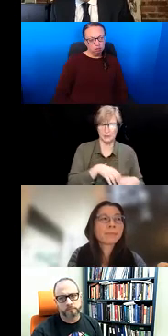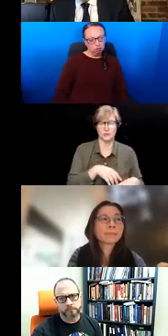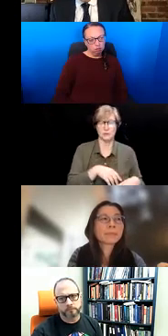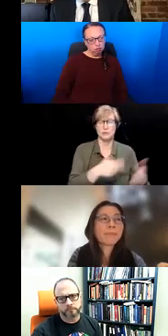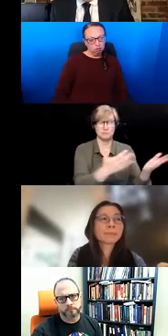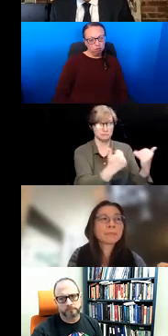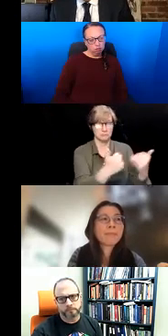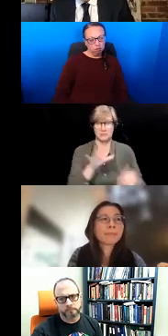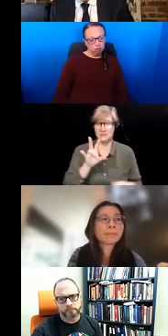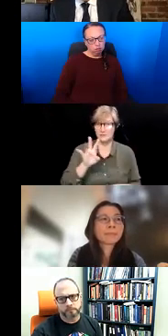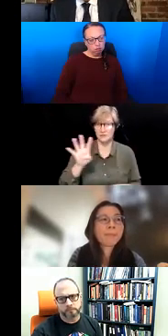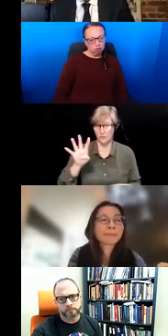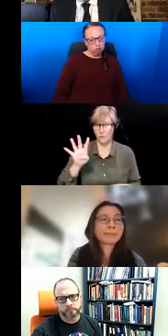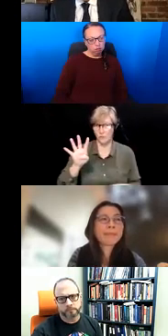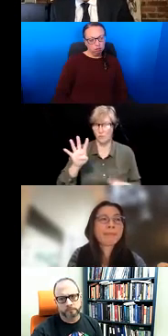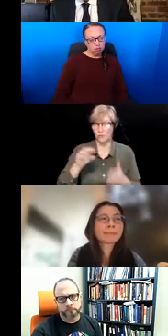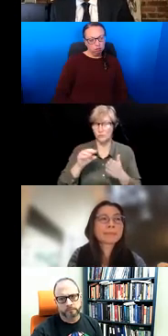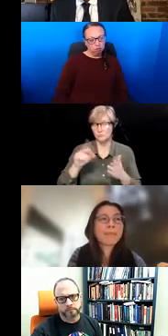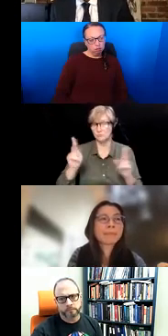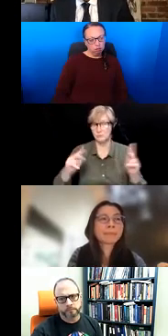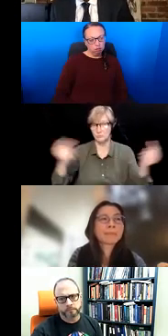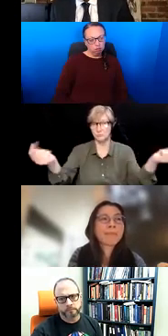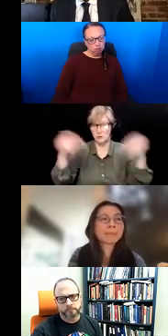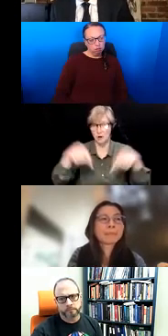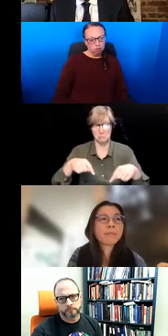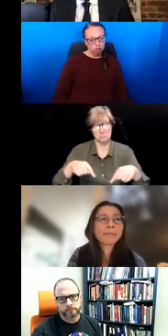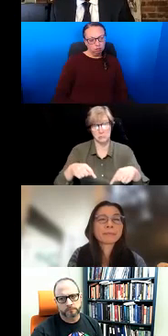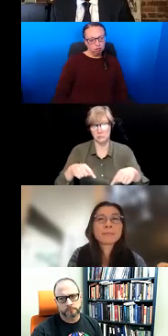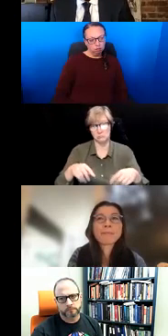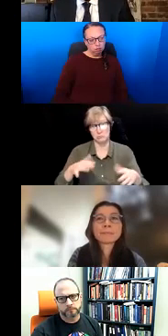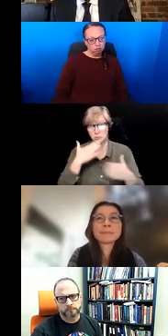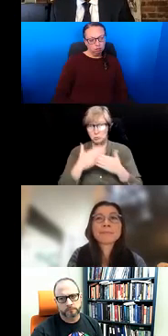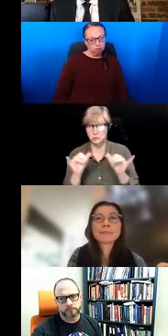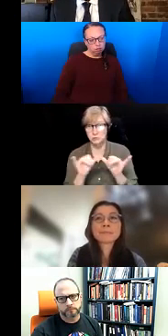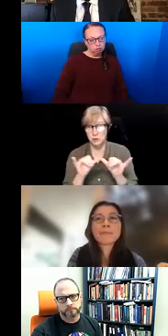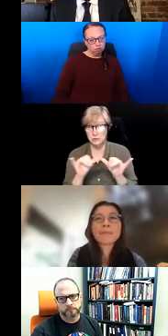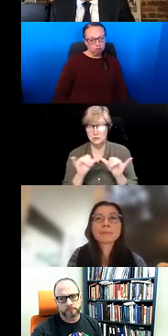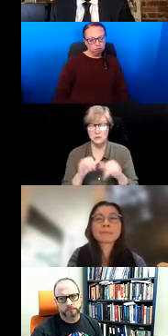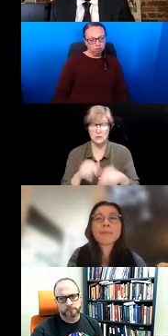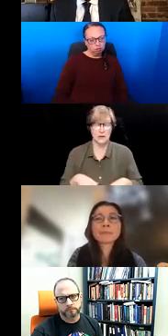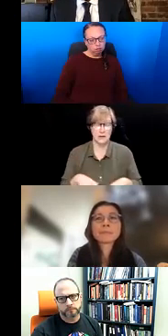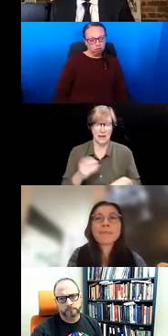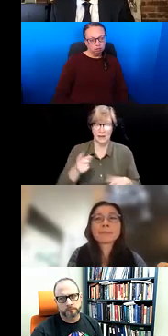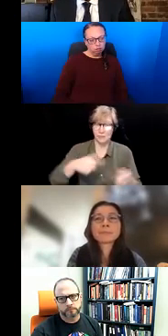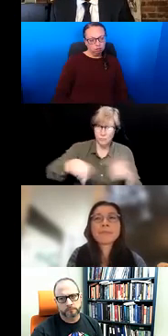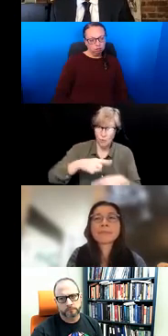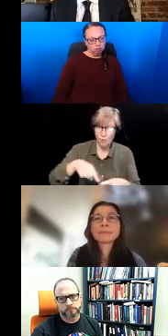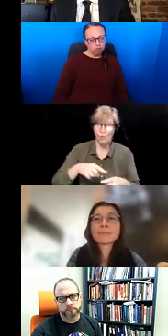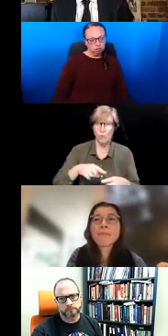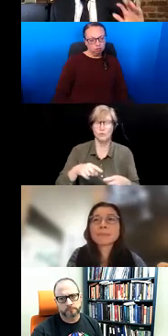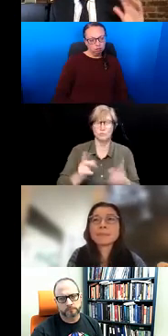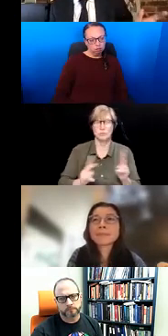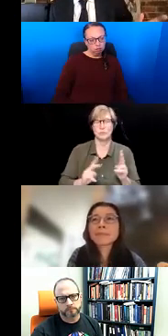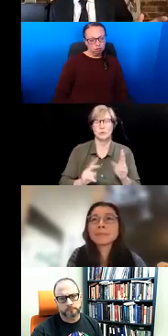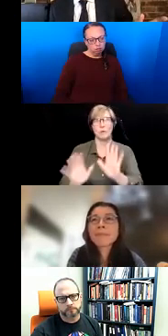you know, for a tDCS study or neuromodulation study is pretty good, demonstrated that anodal stimulation. Well, first they